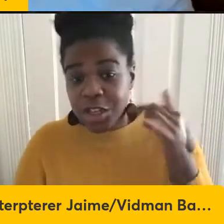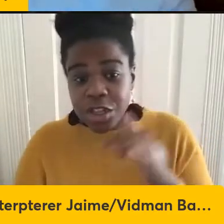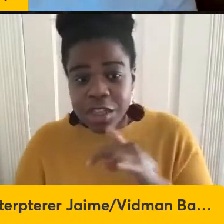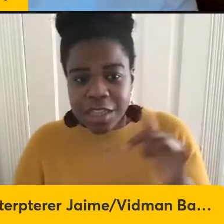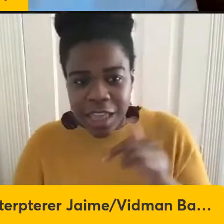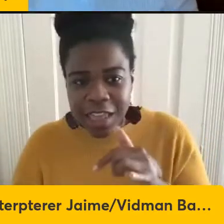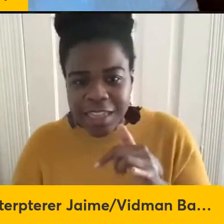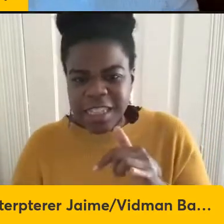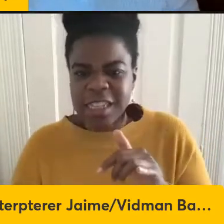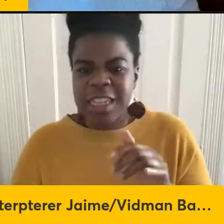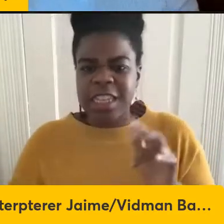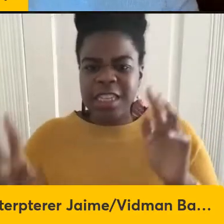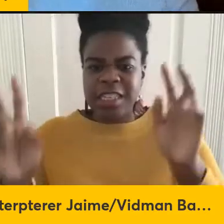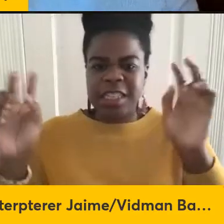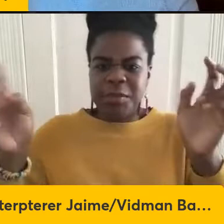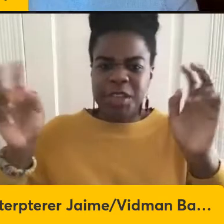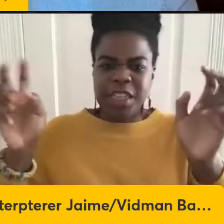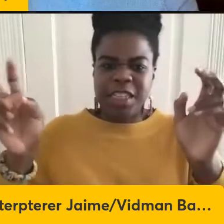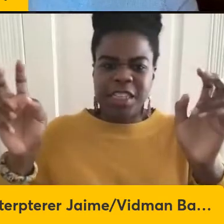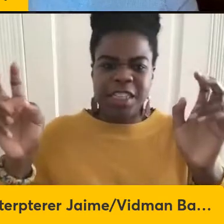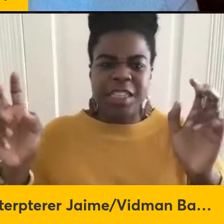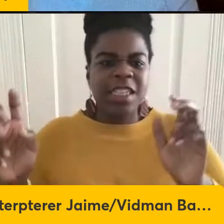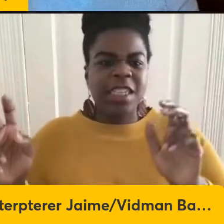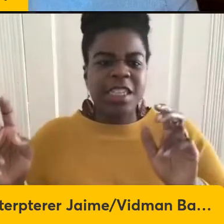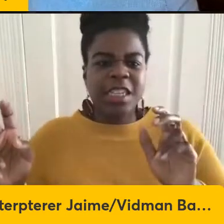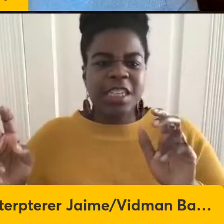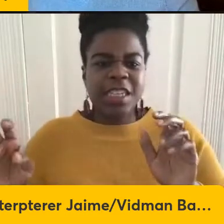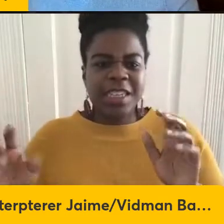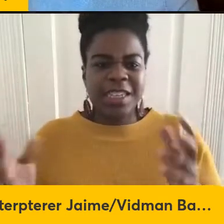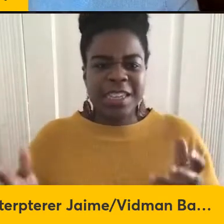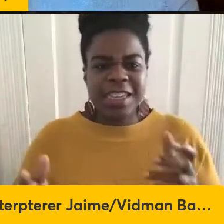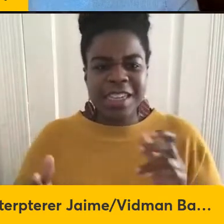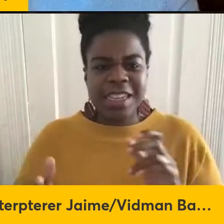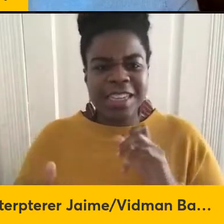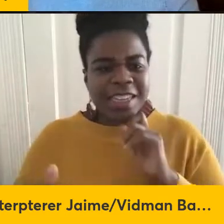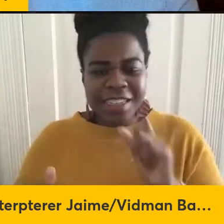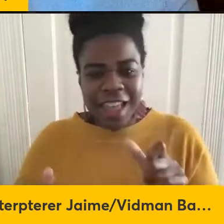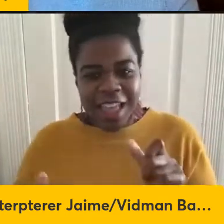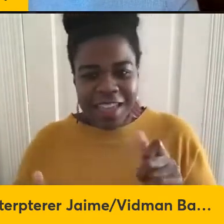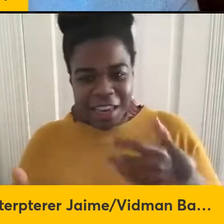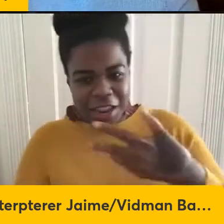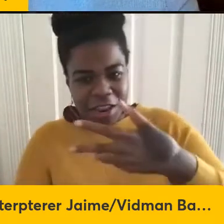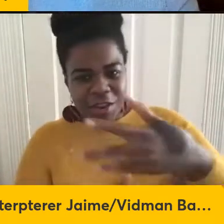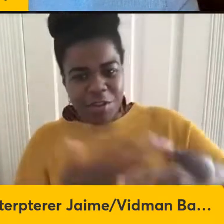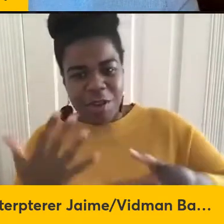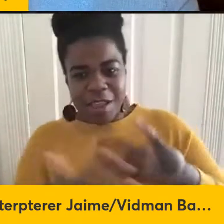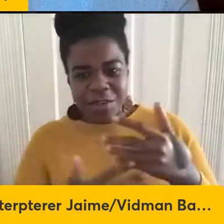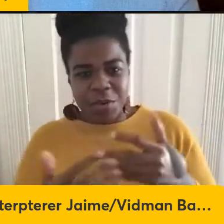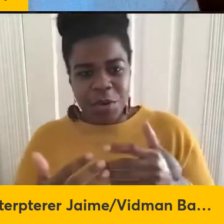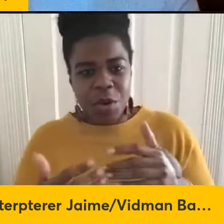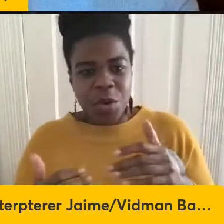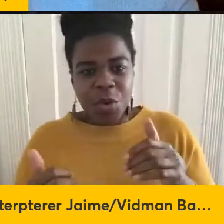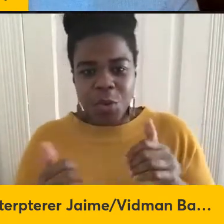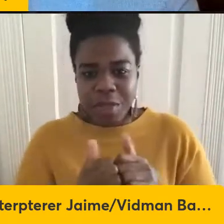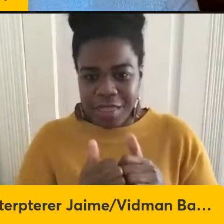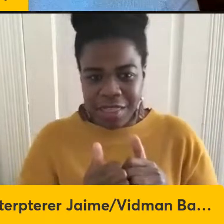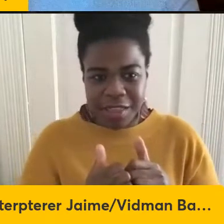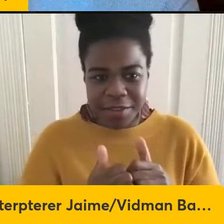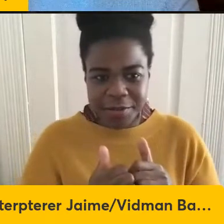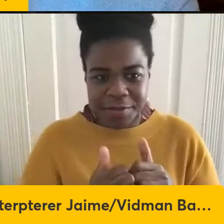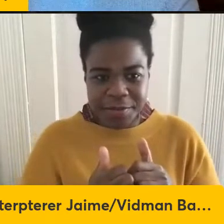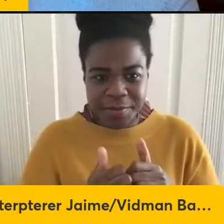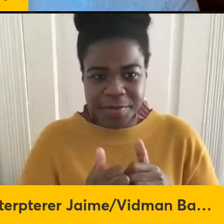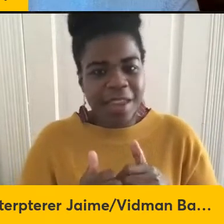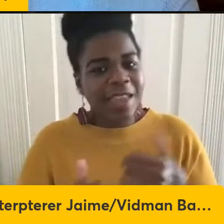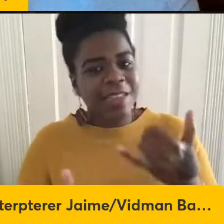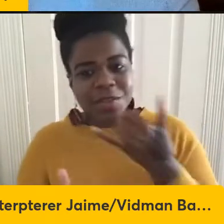these subjects that have no, you know, are not having interaction, that bidirectional interaction is just a